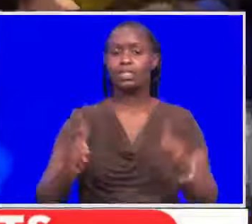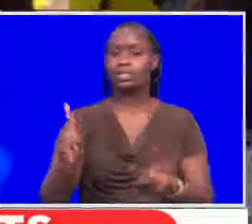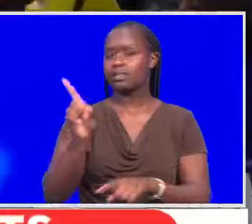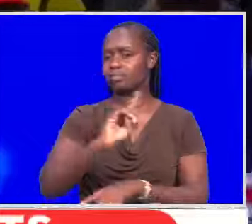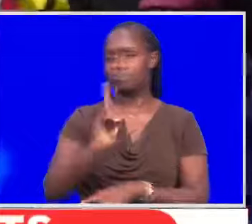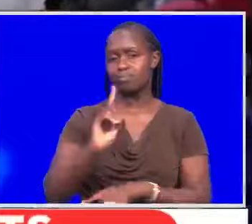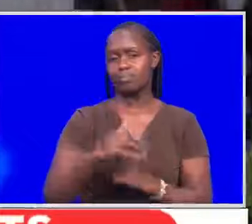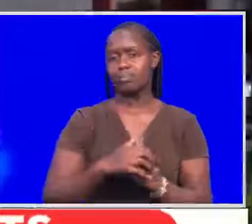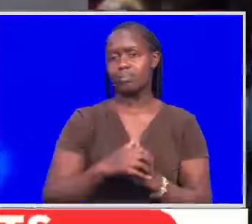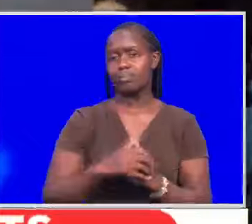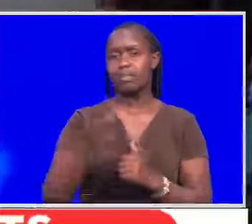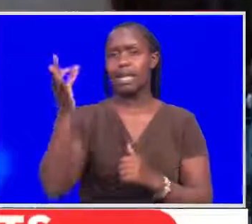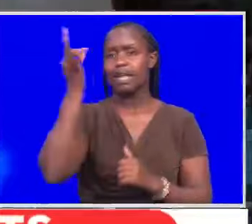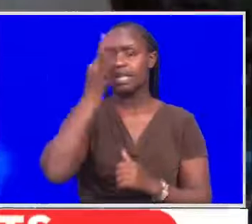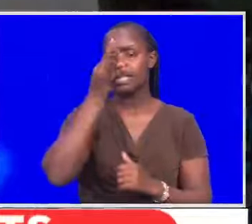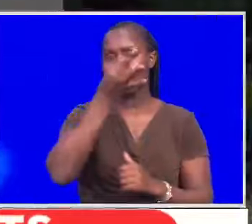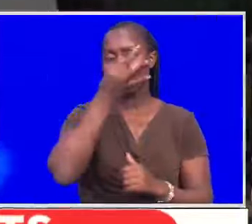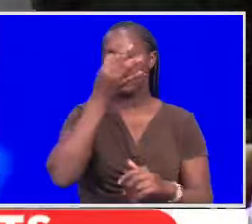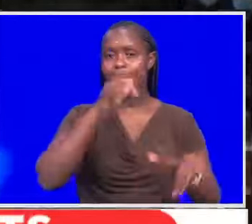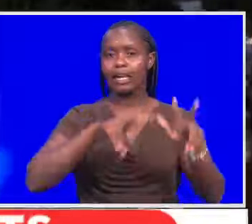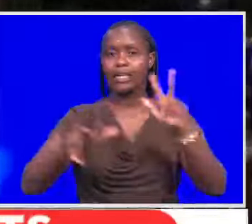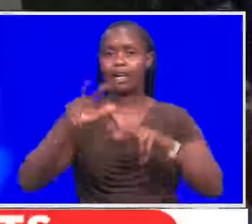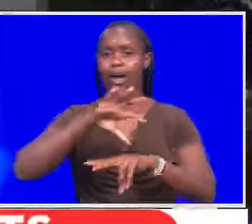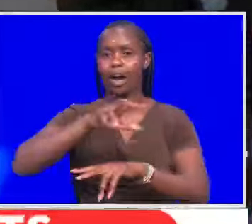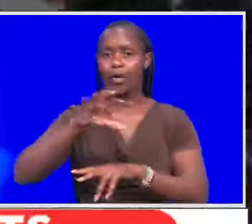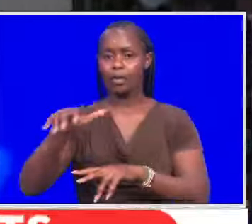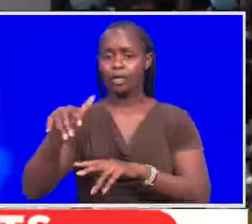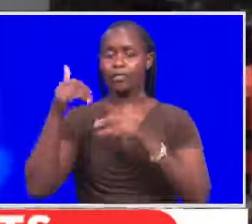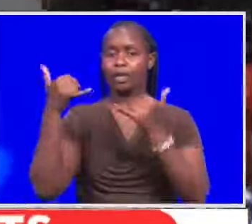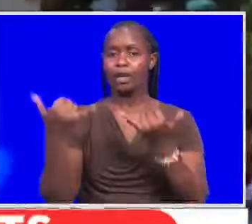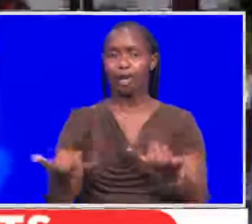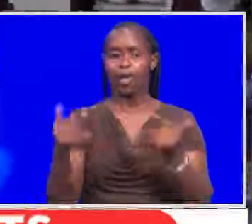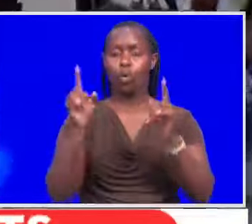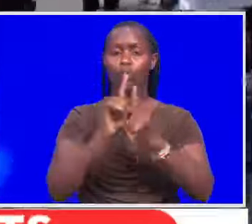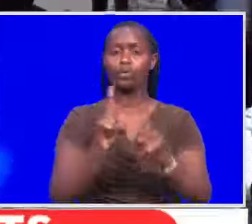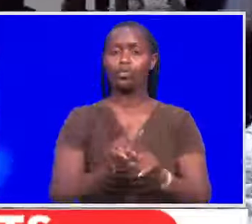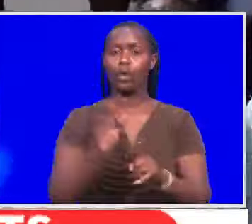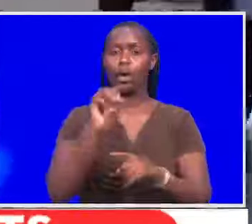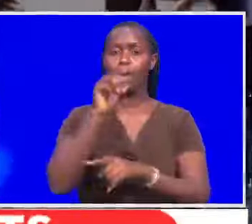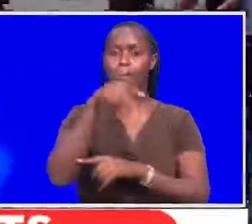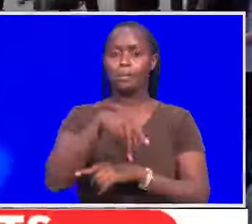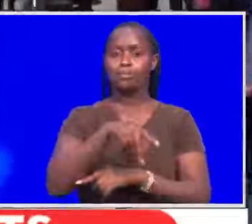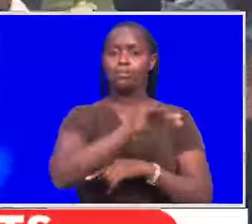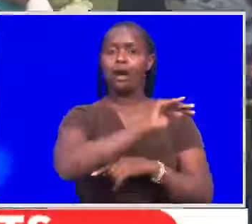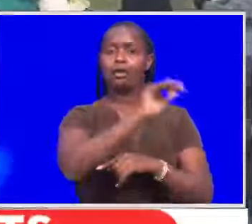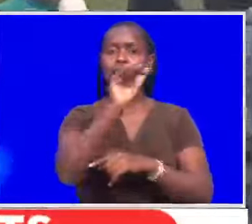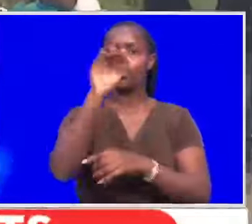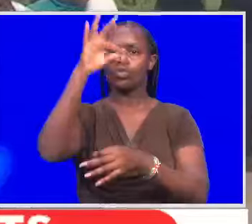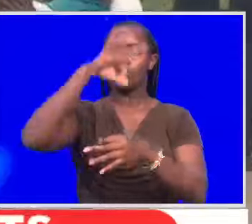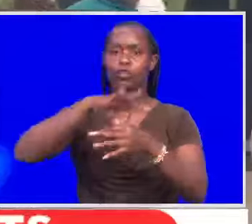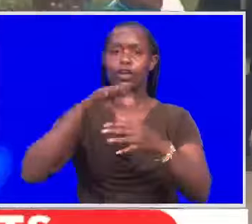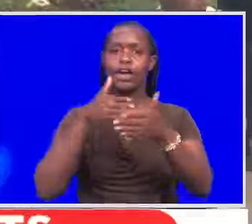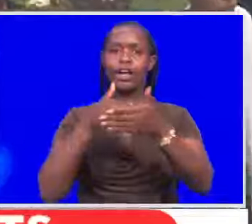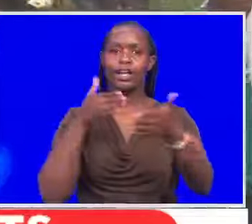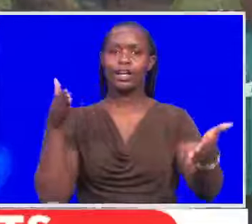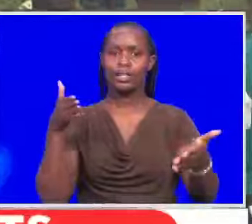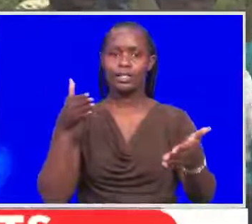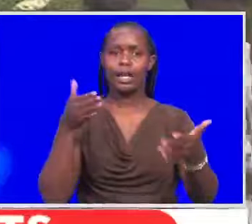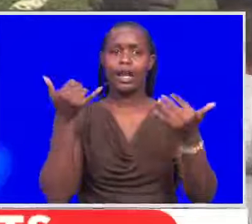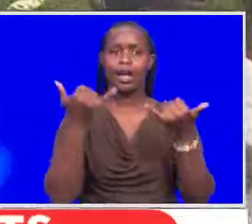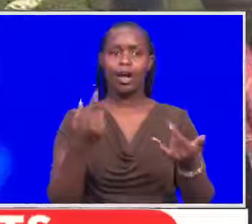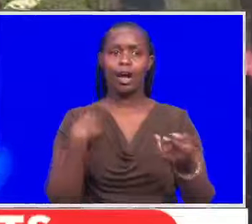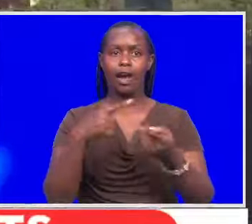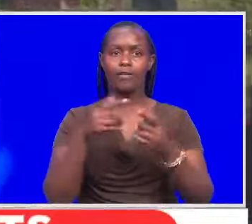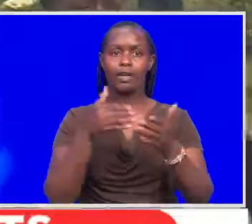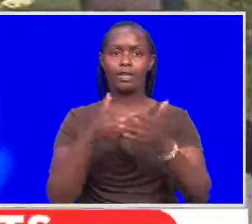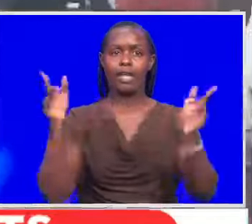In Nyeri and Kirinyaga counties, the protesters urged the legislature to vote against the controversial bill that they have rejected, as